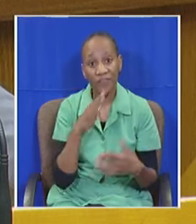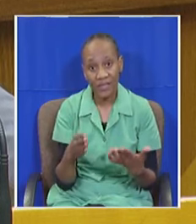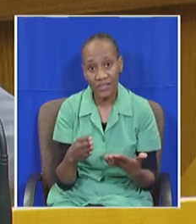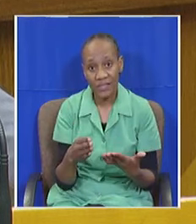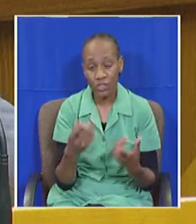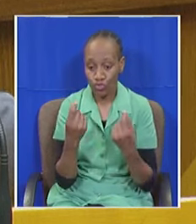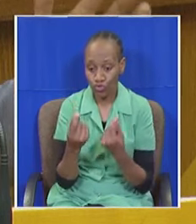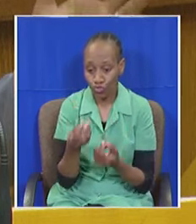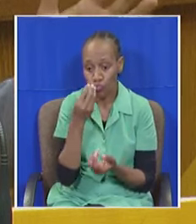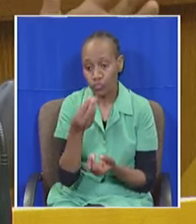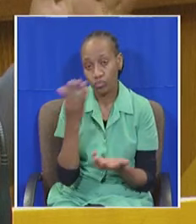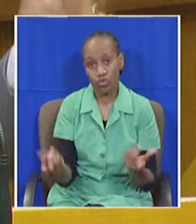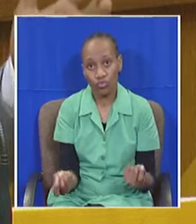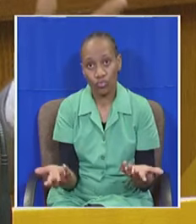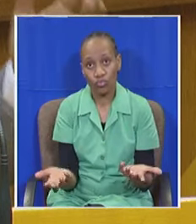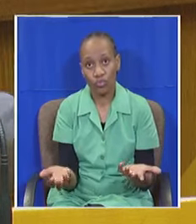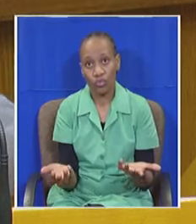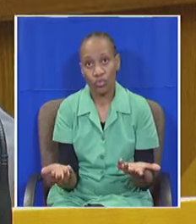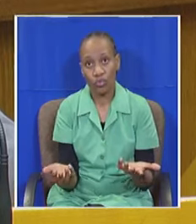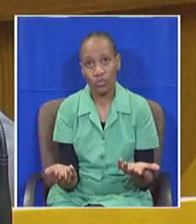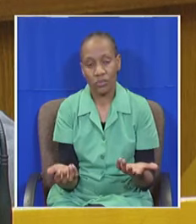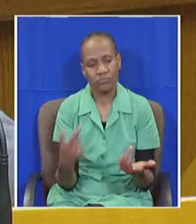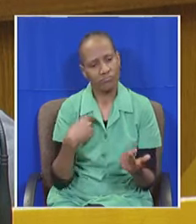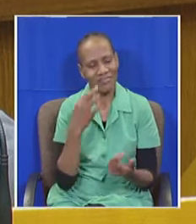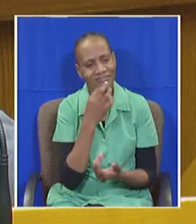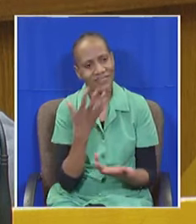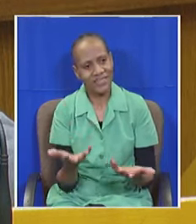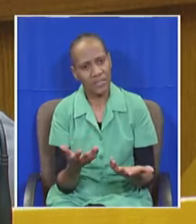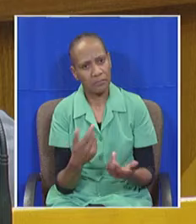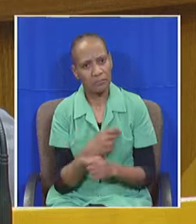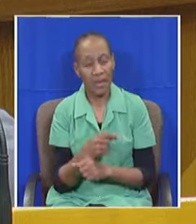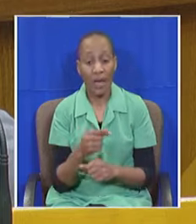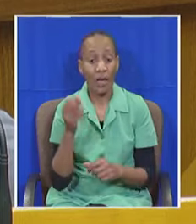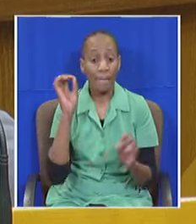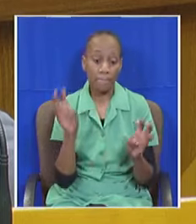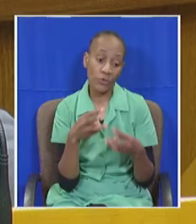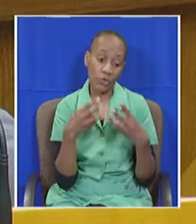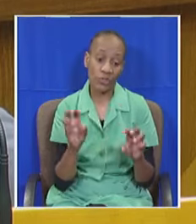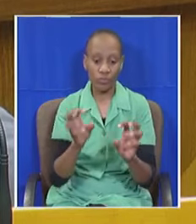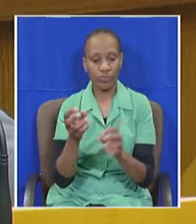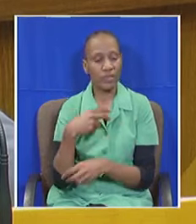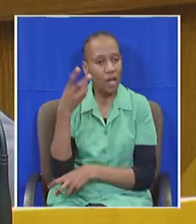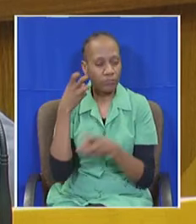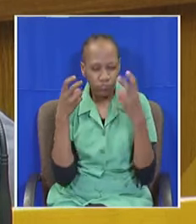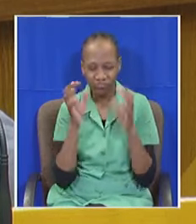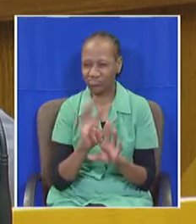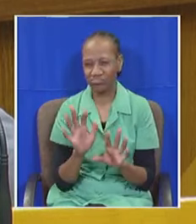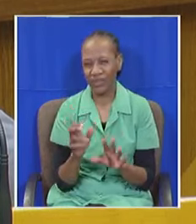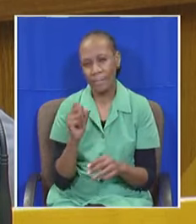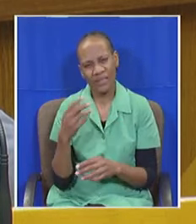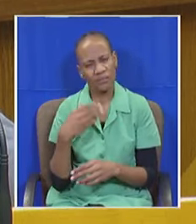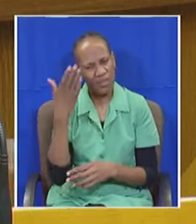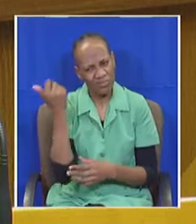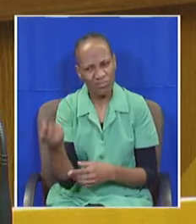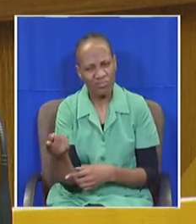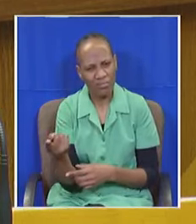nasty see. Now, I must admit that since I don't listen to music, I have no idea who these people are,